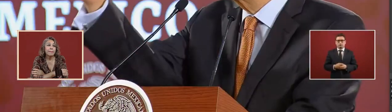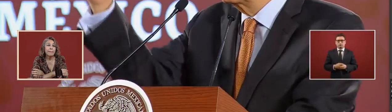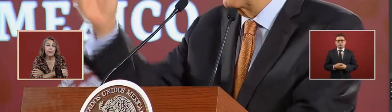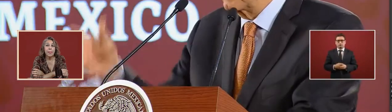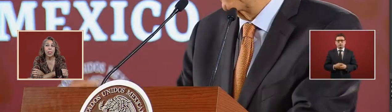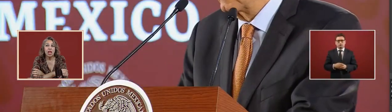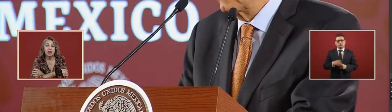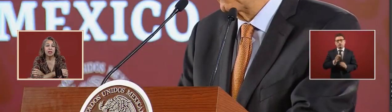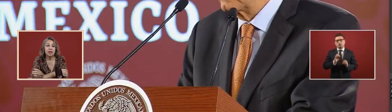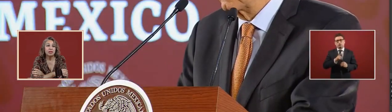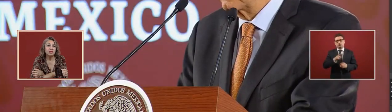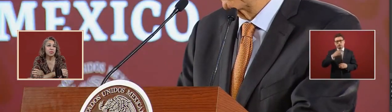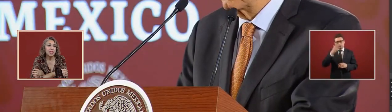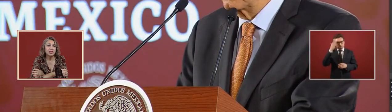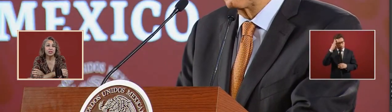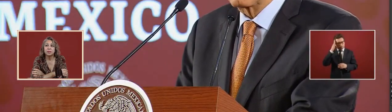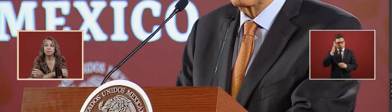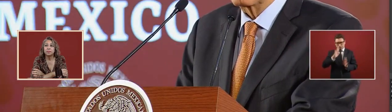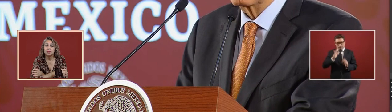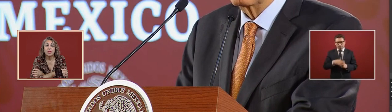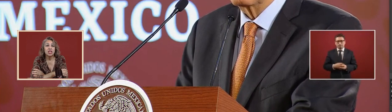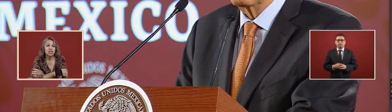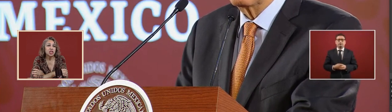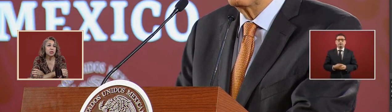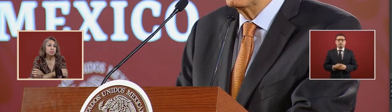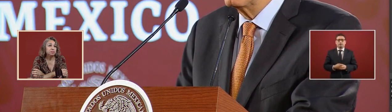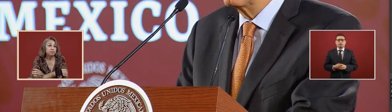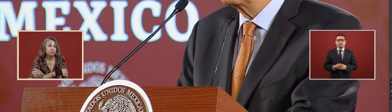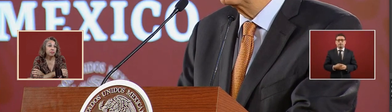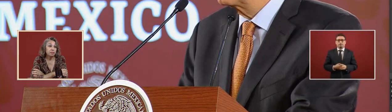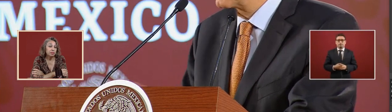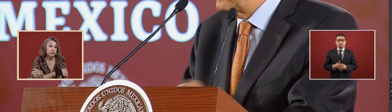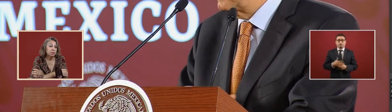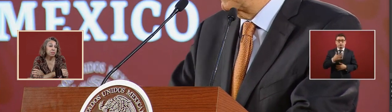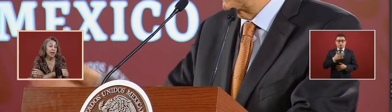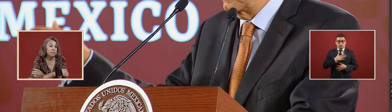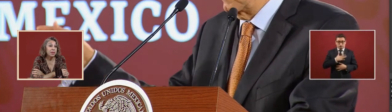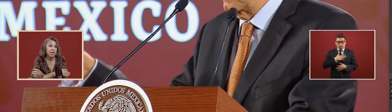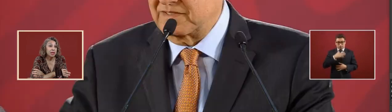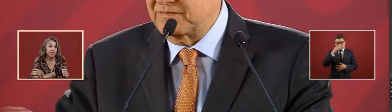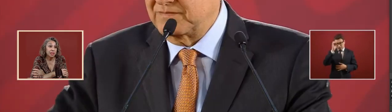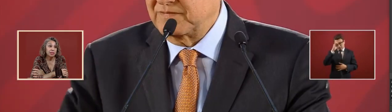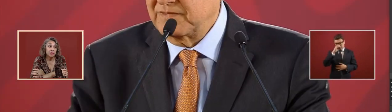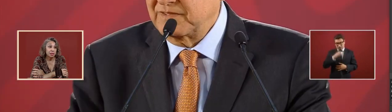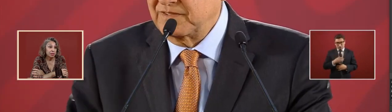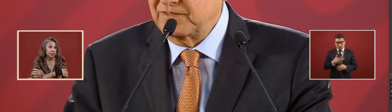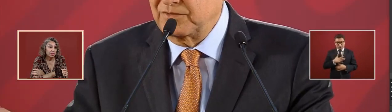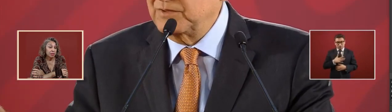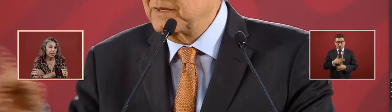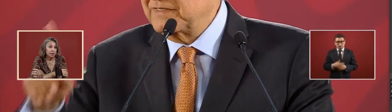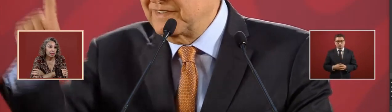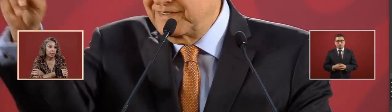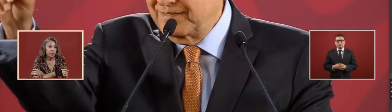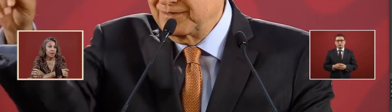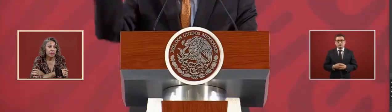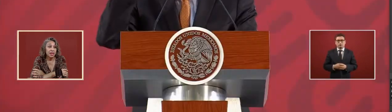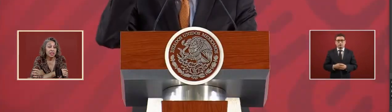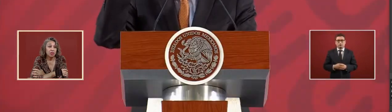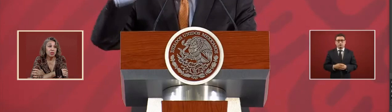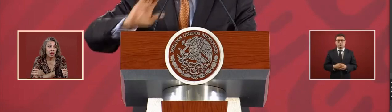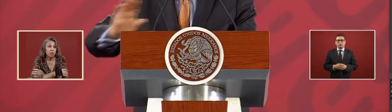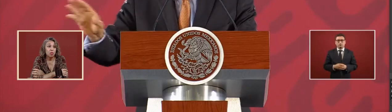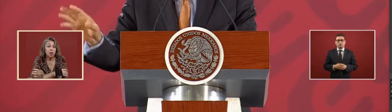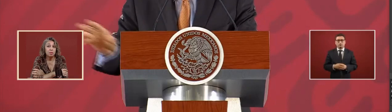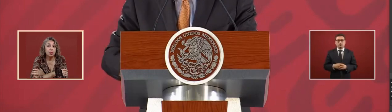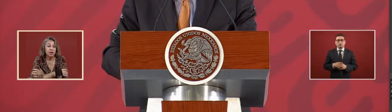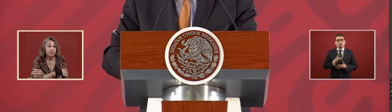de dirigentes. And of directors. Entonces, so mi opinión que my opinion is no es más que that it's